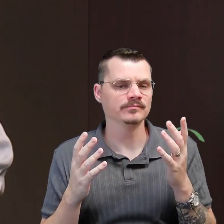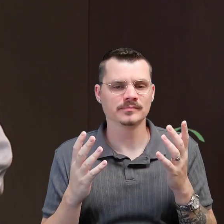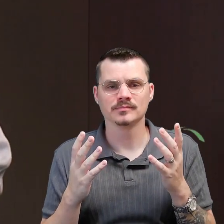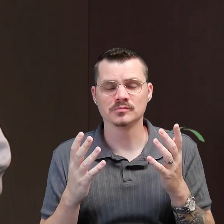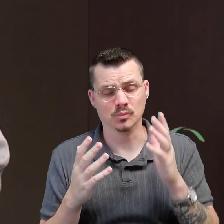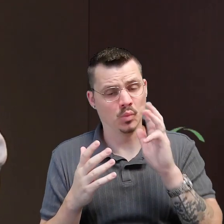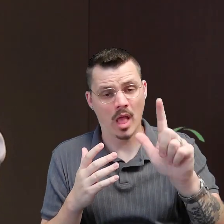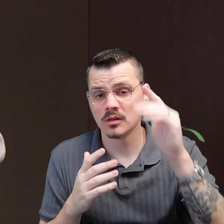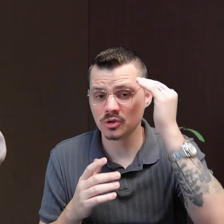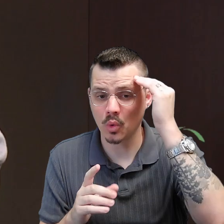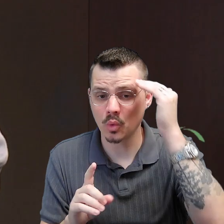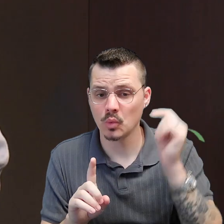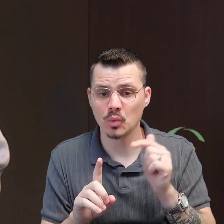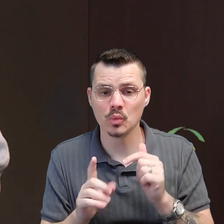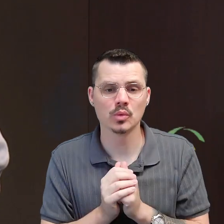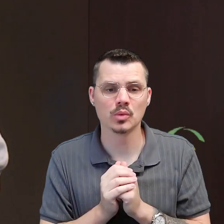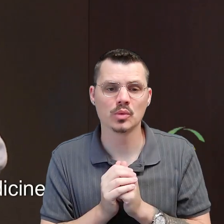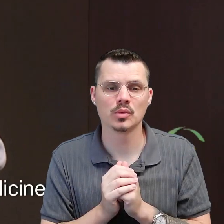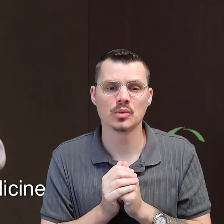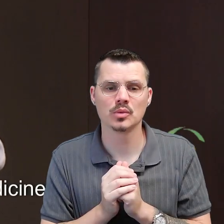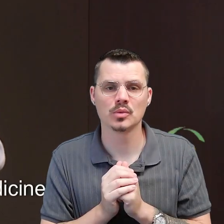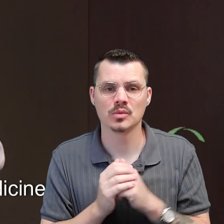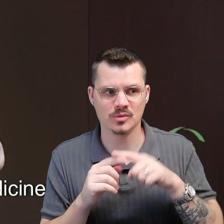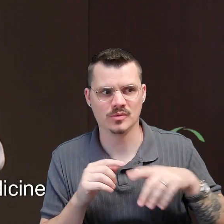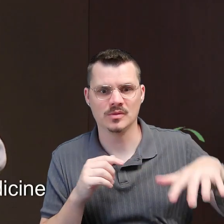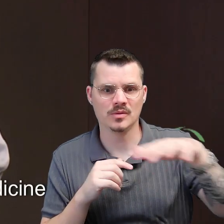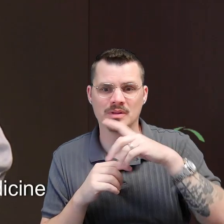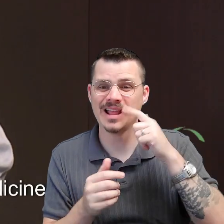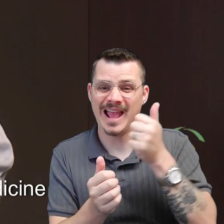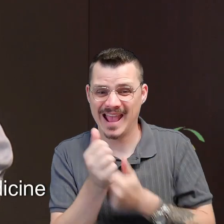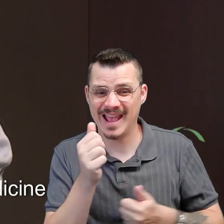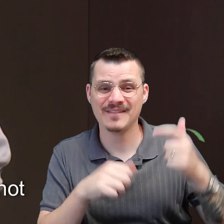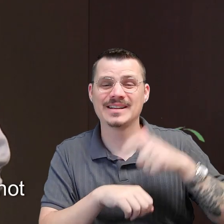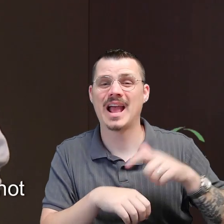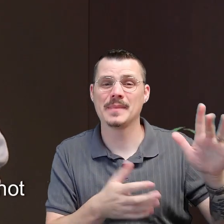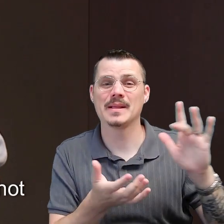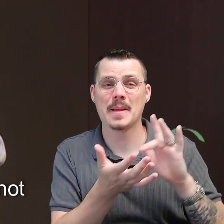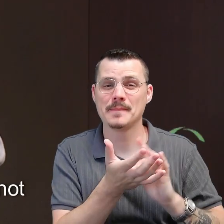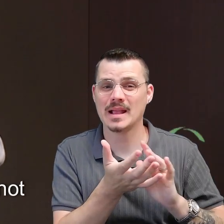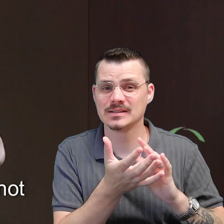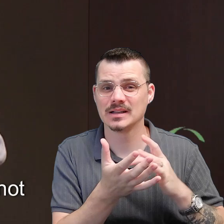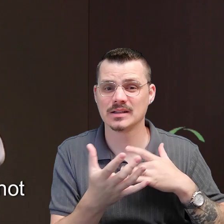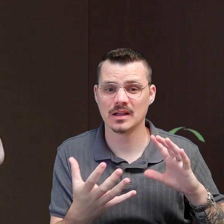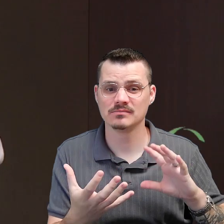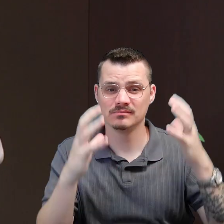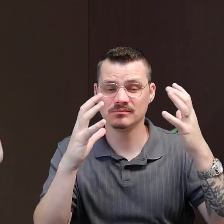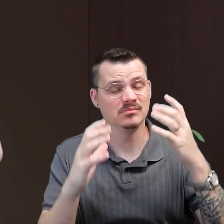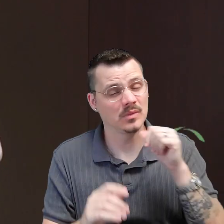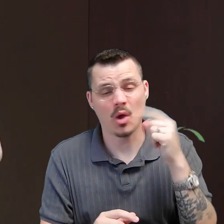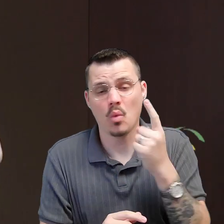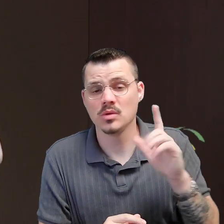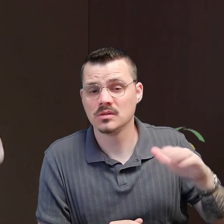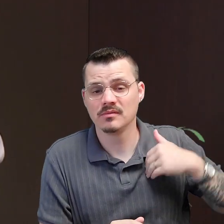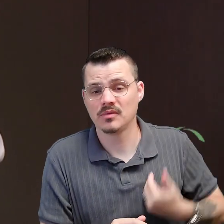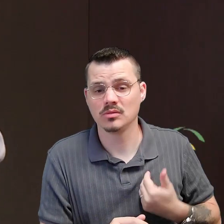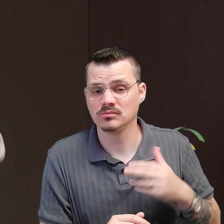very well-known to the unit because every time his medicine was interrupted, and it was typically not his fault, as a matter